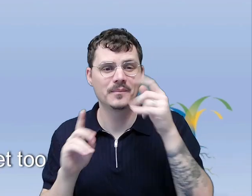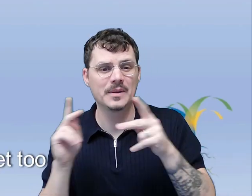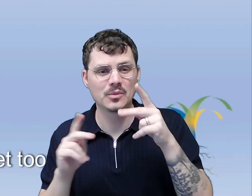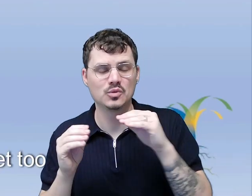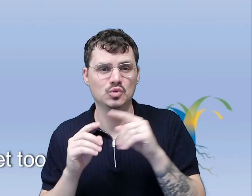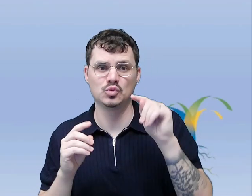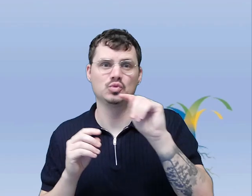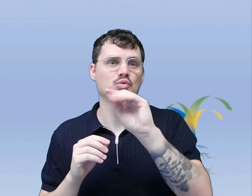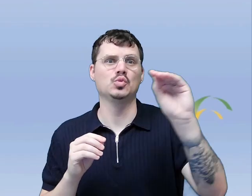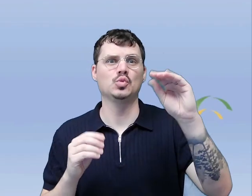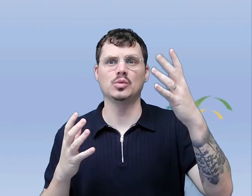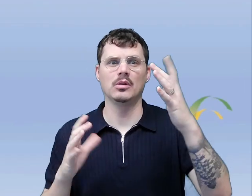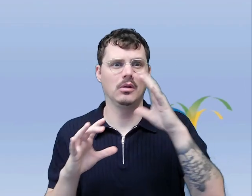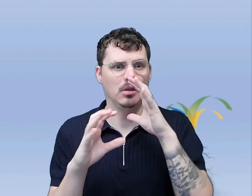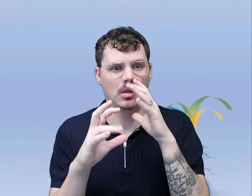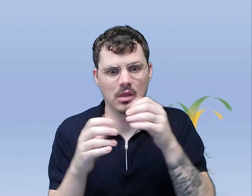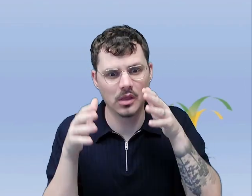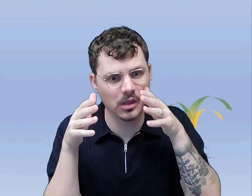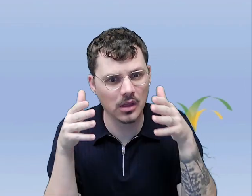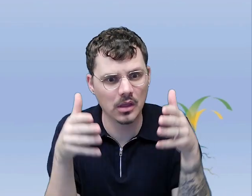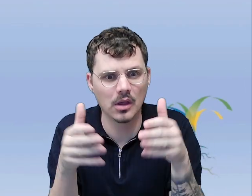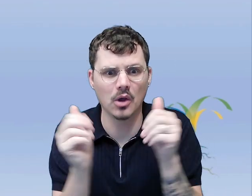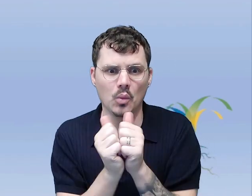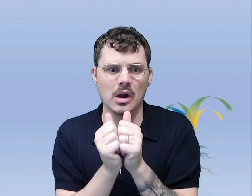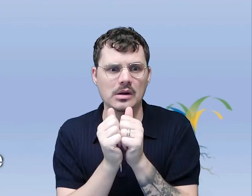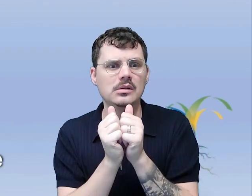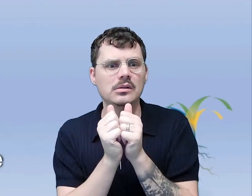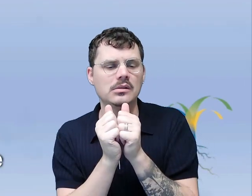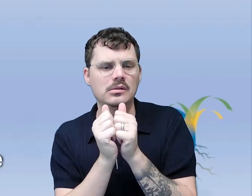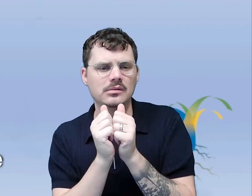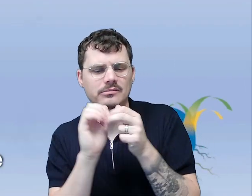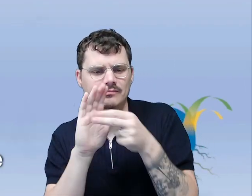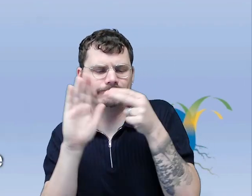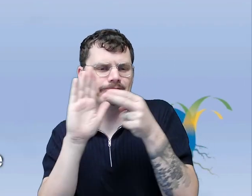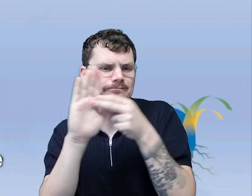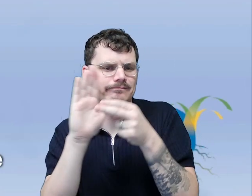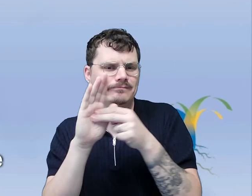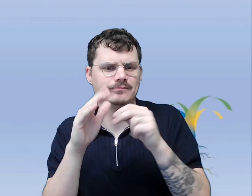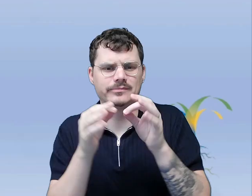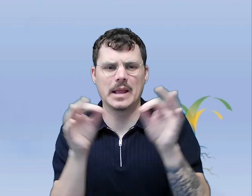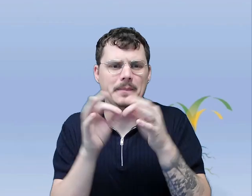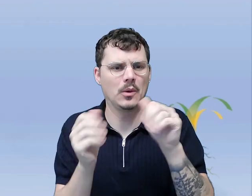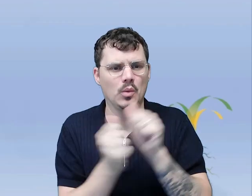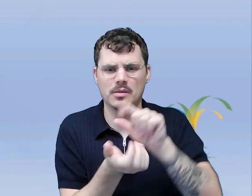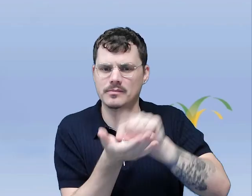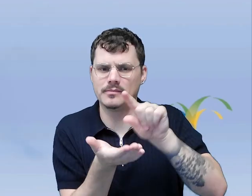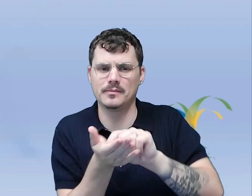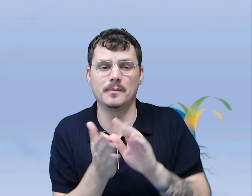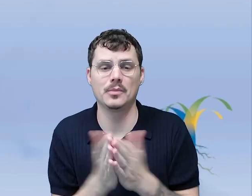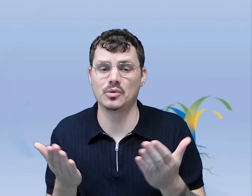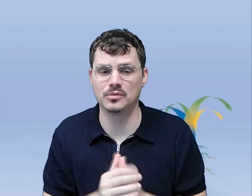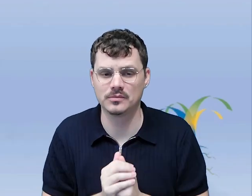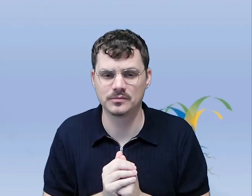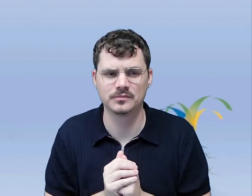so if people get too caught up in some of the prognostic statements made in some of the